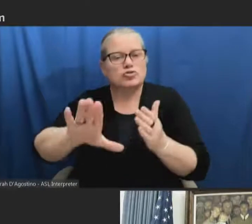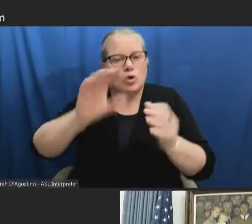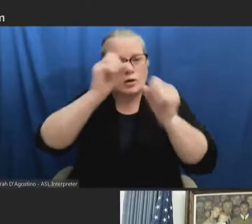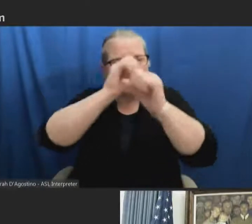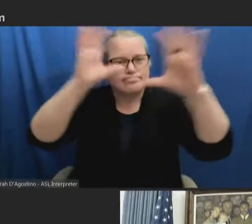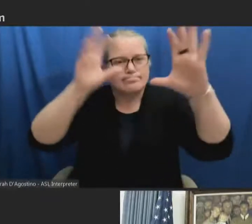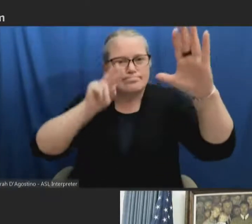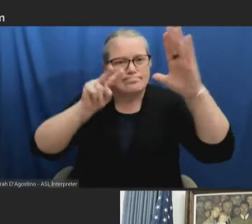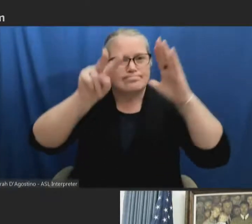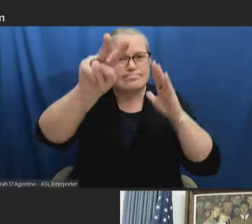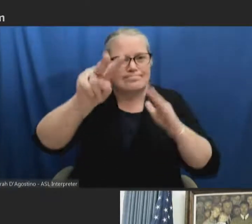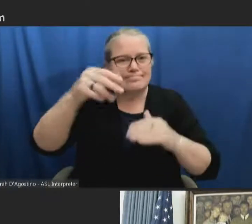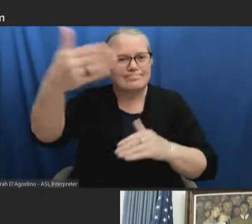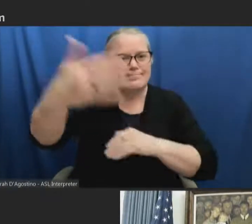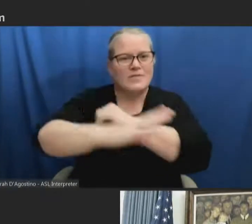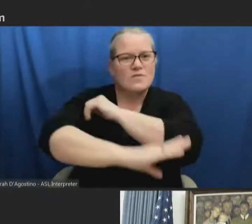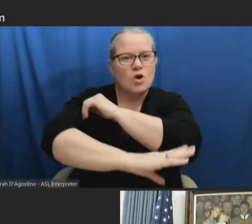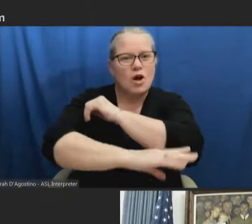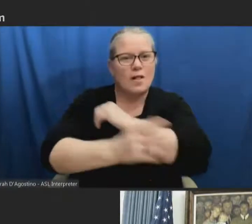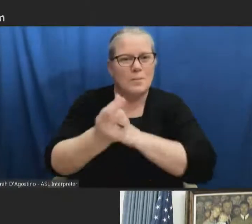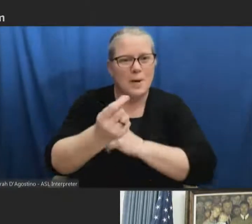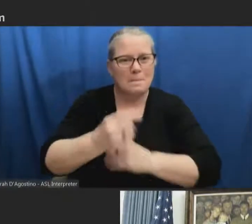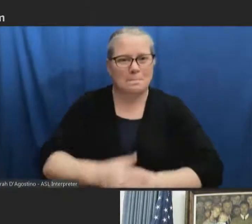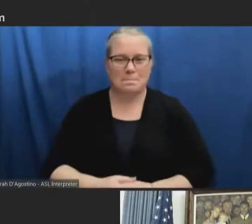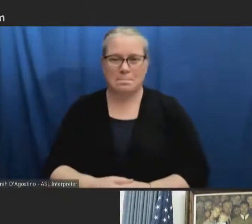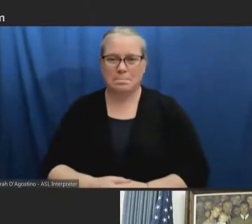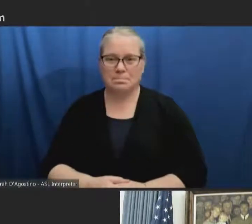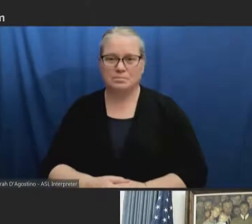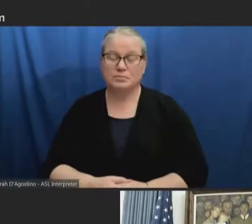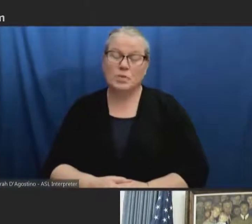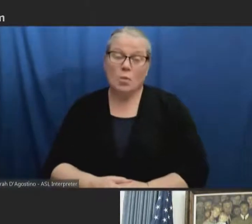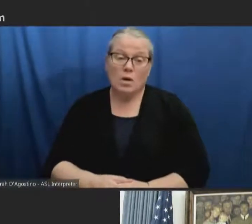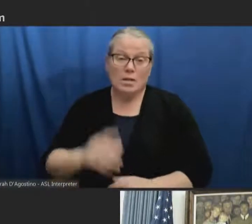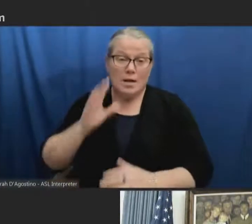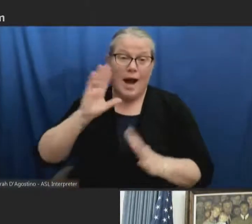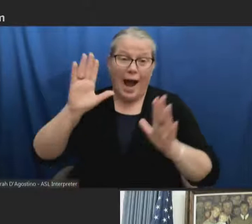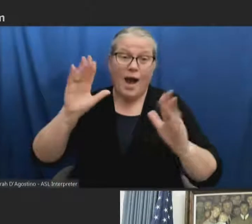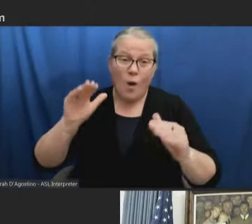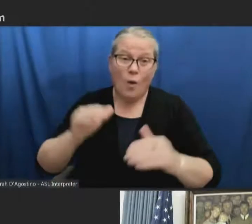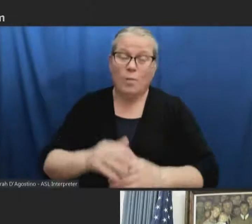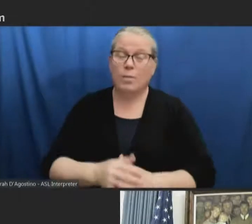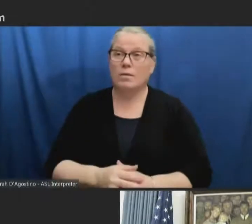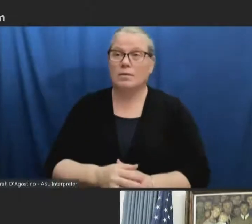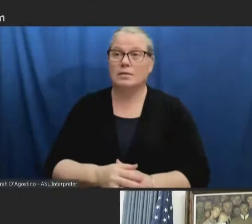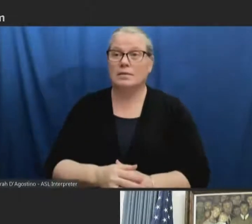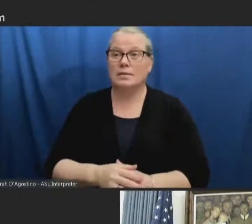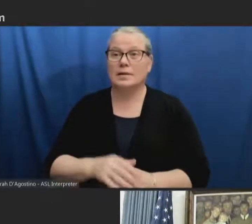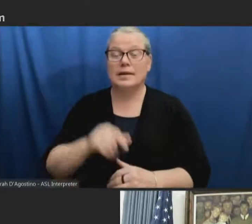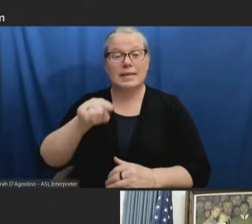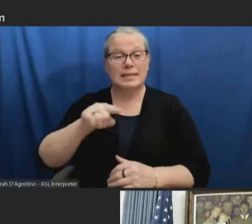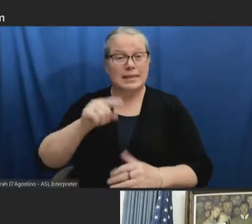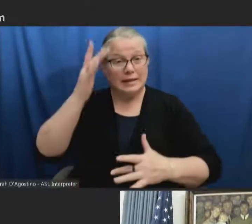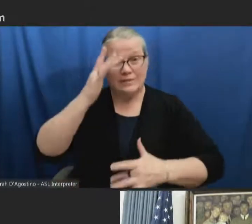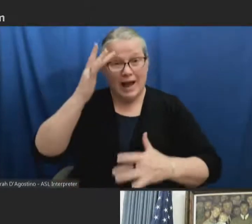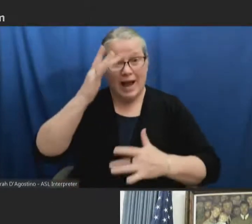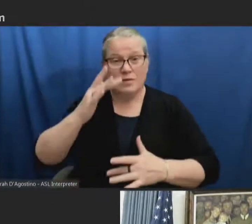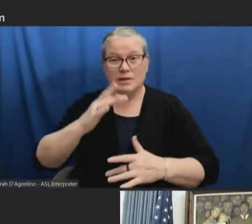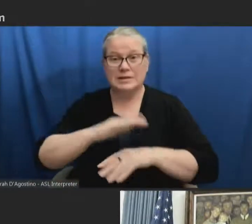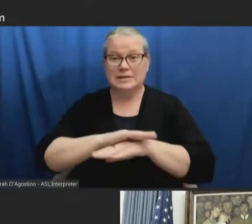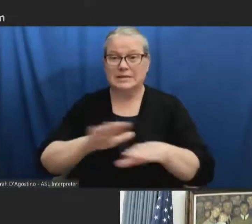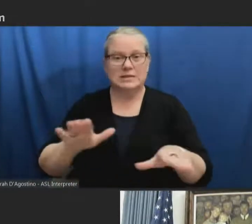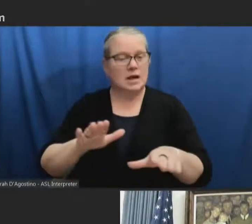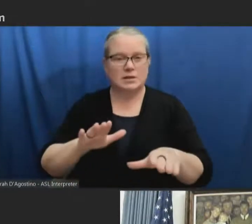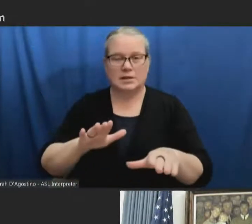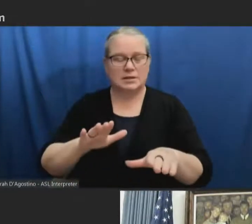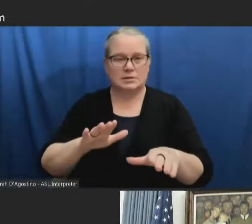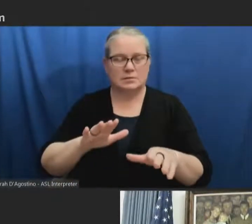realistic scenario, not an optimistic scenario. Assuming that this virus doesn't do anything to dramatically surprise us, we've never seen a coronavirus undergo what we call